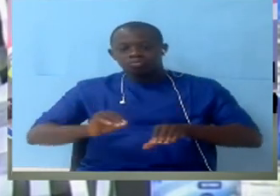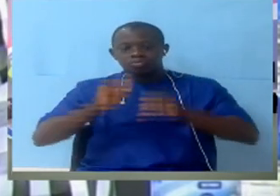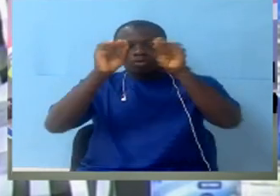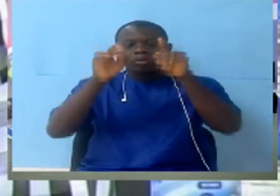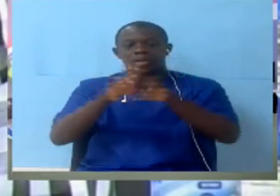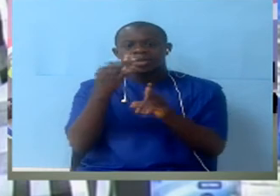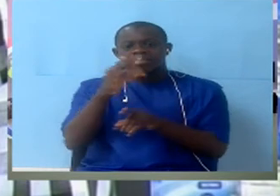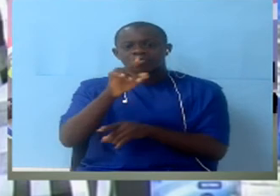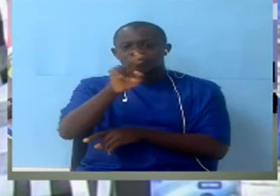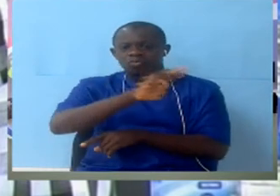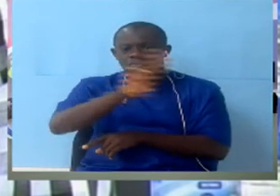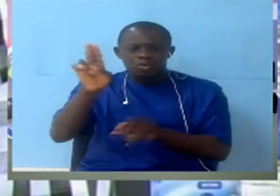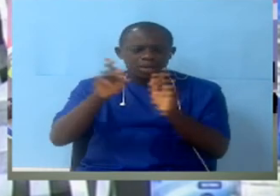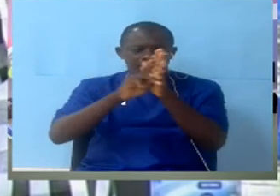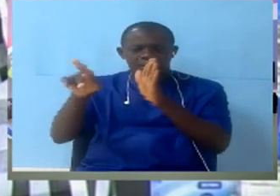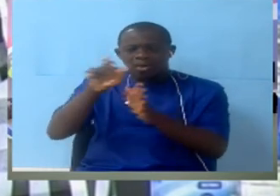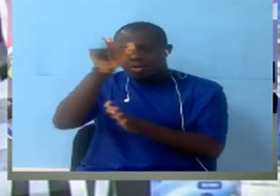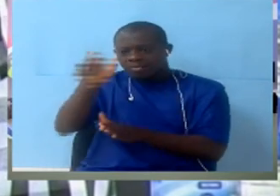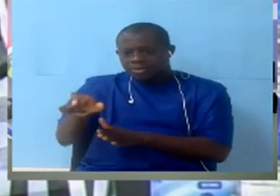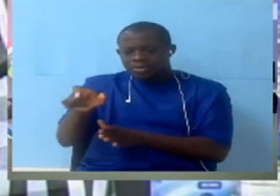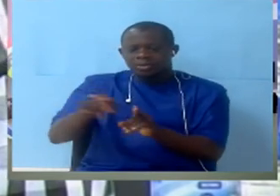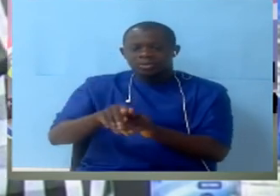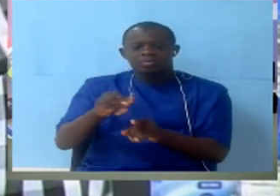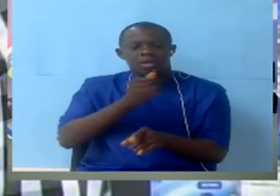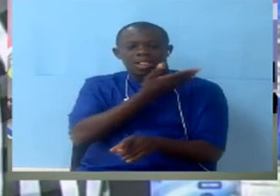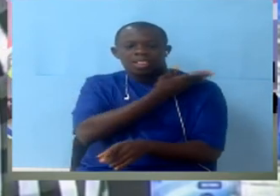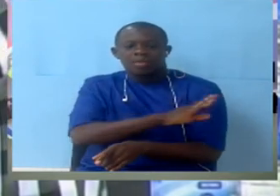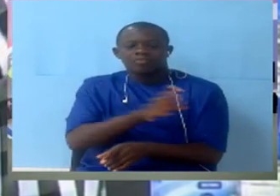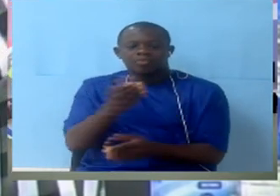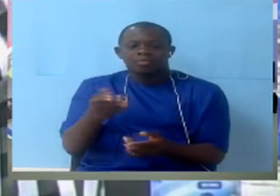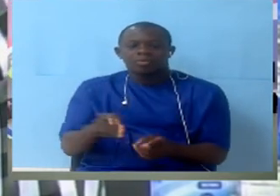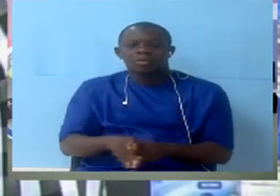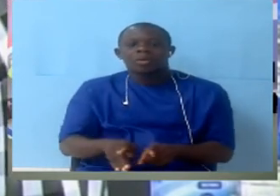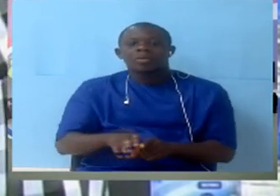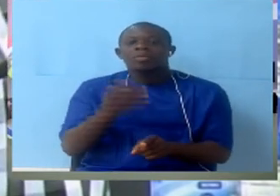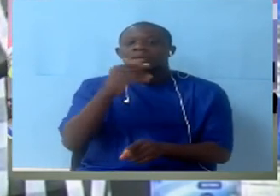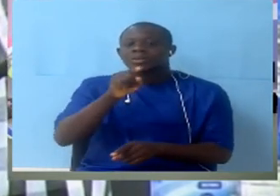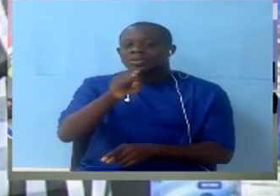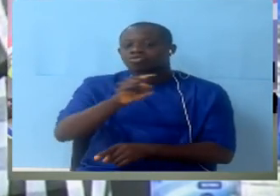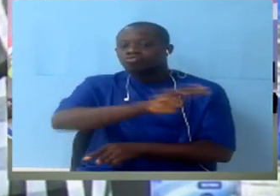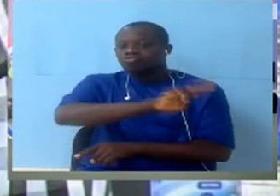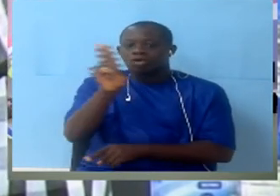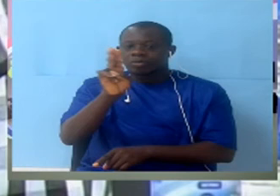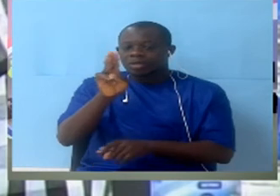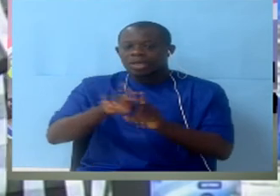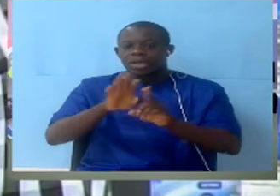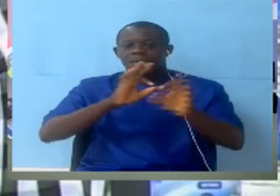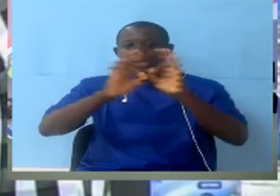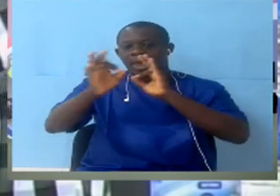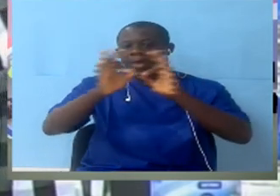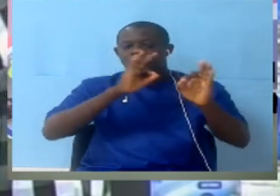that kind of people, they just pass you by. So, but that is not tribal discrimination.